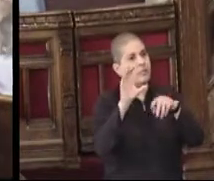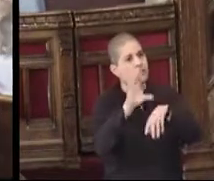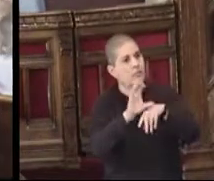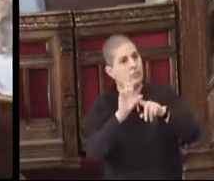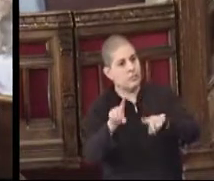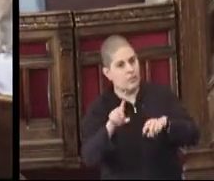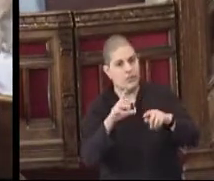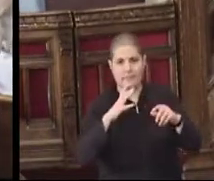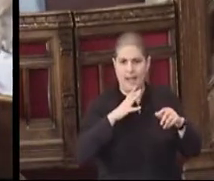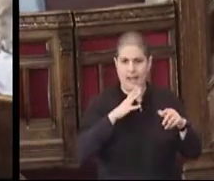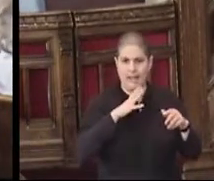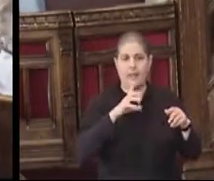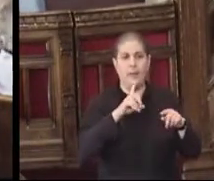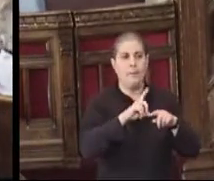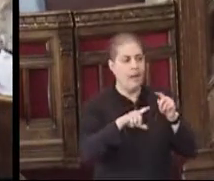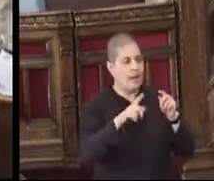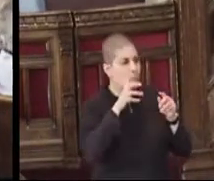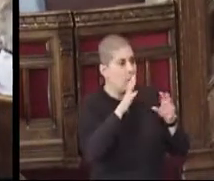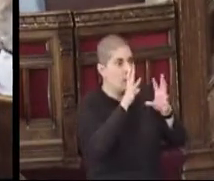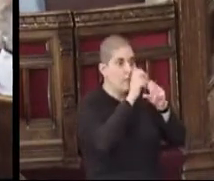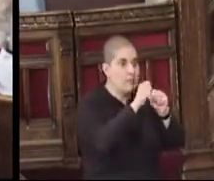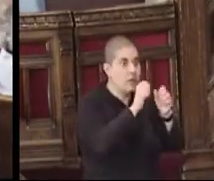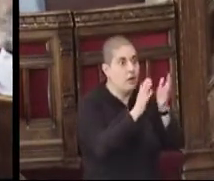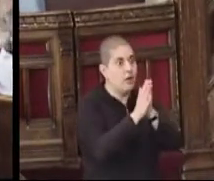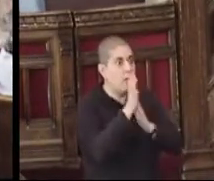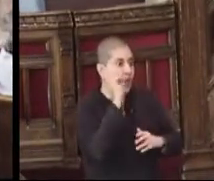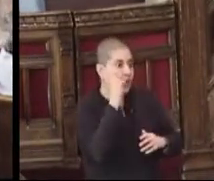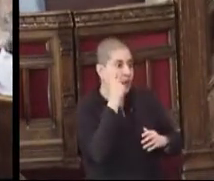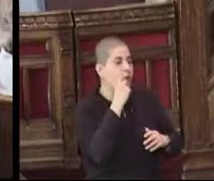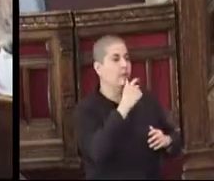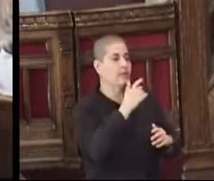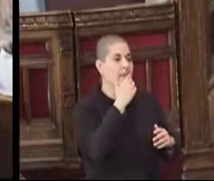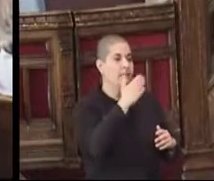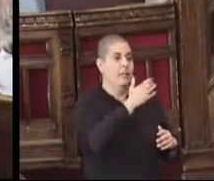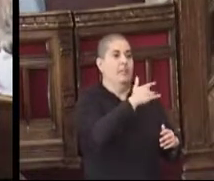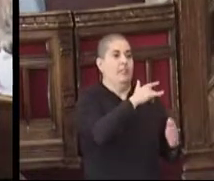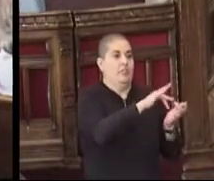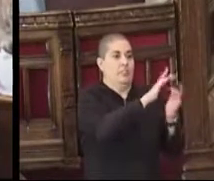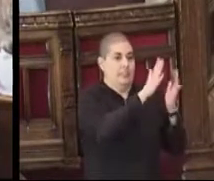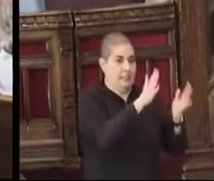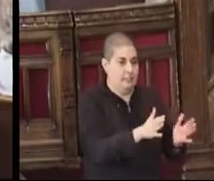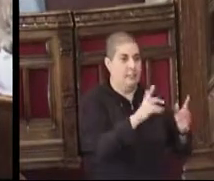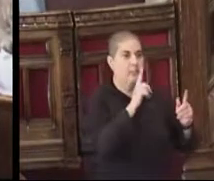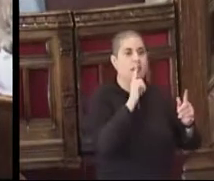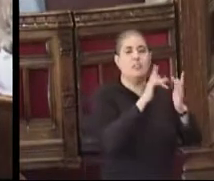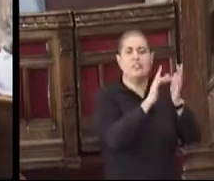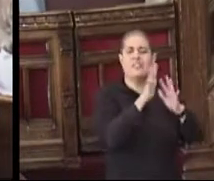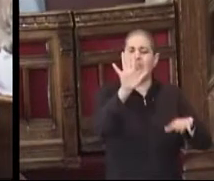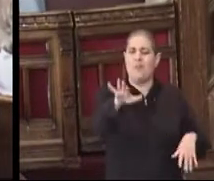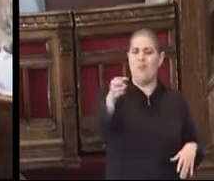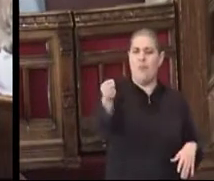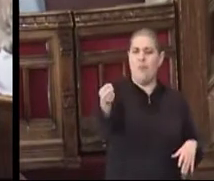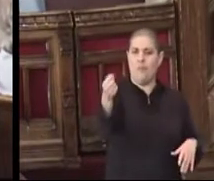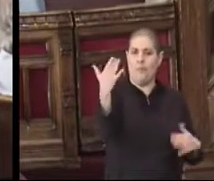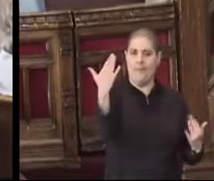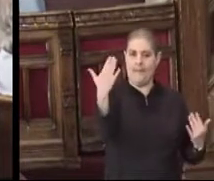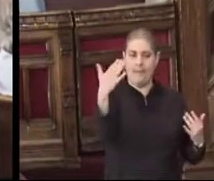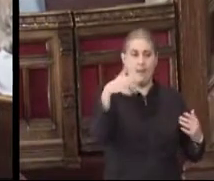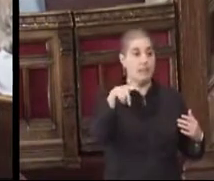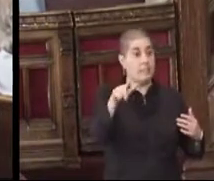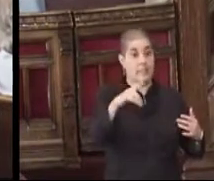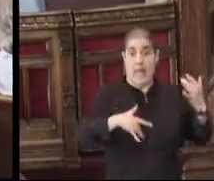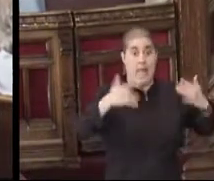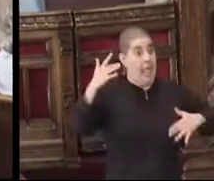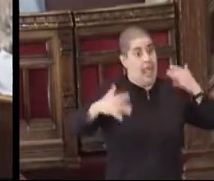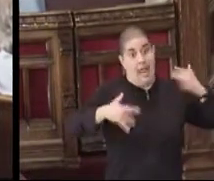want to follow Jesus or are attracted to this Jesus, Jesus said, hold on just a bit. Before you get so